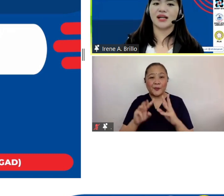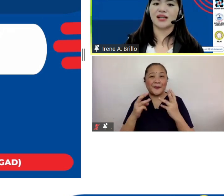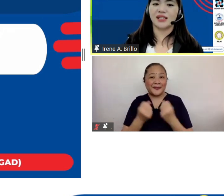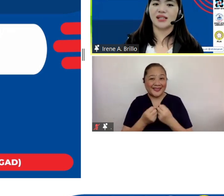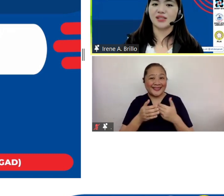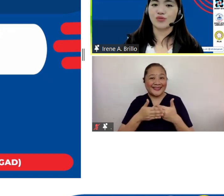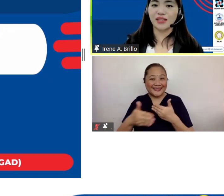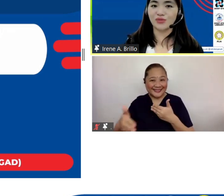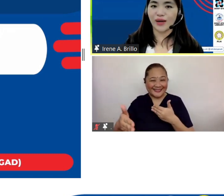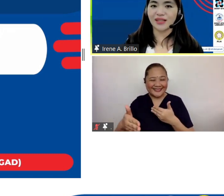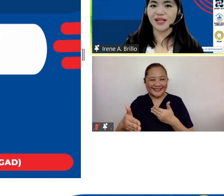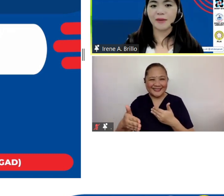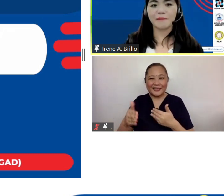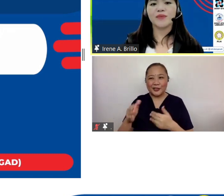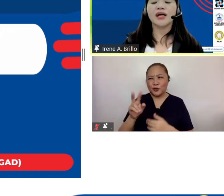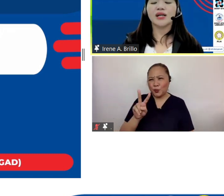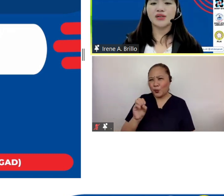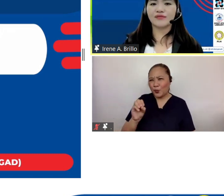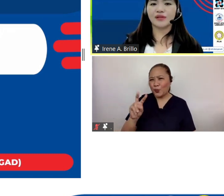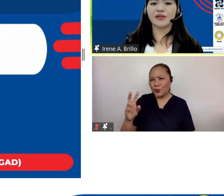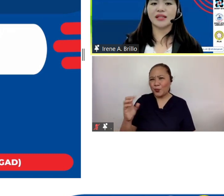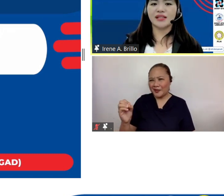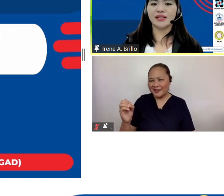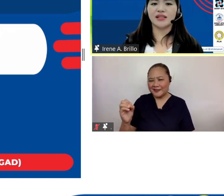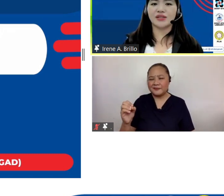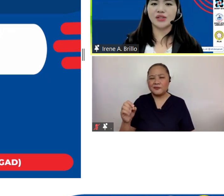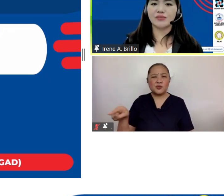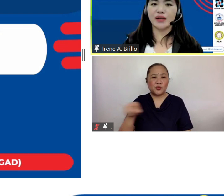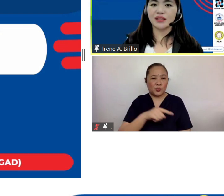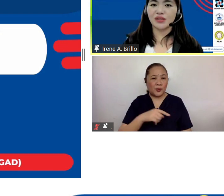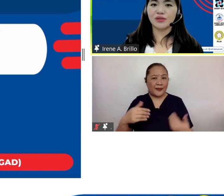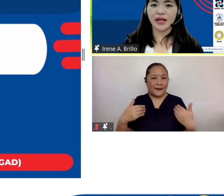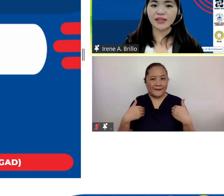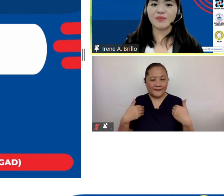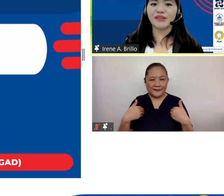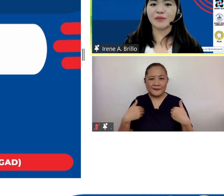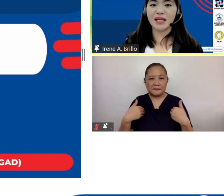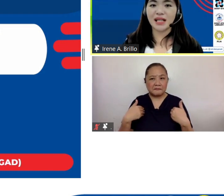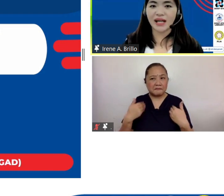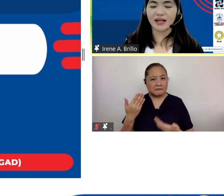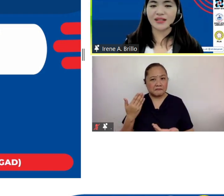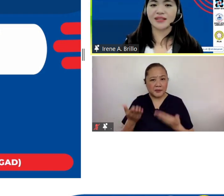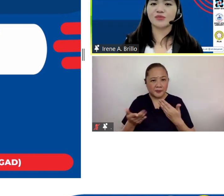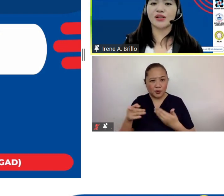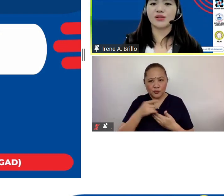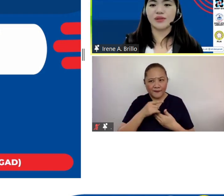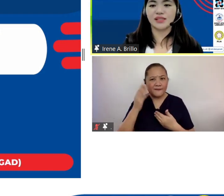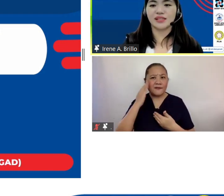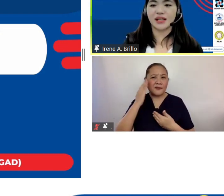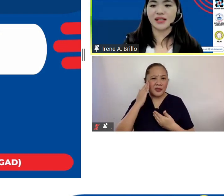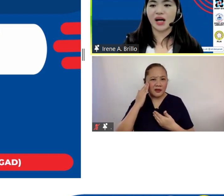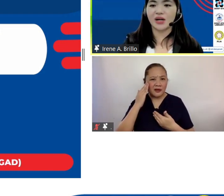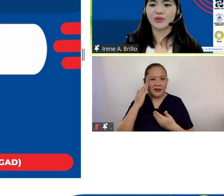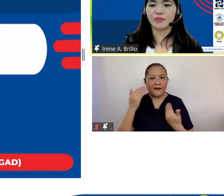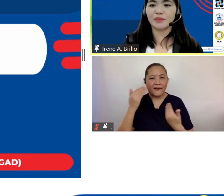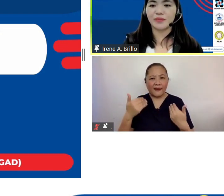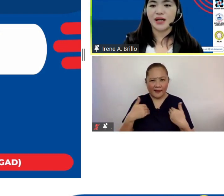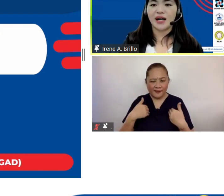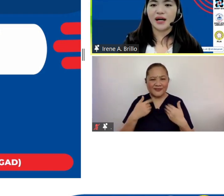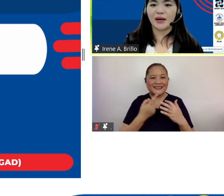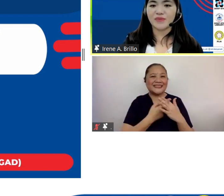sessions in 2020, you have already, or you might already be familiar that we always start